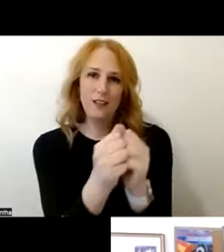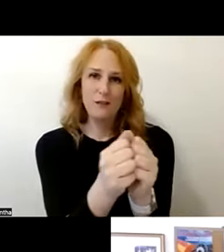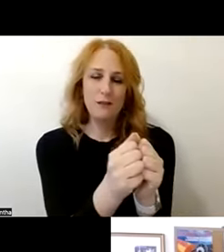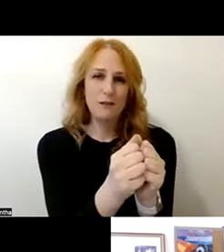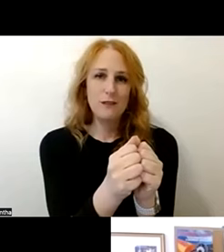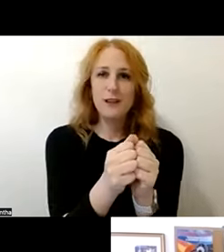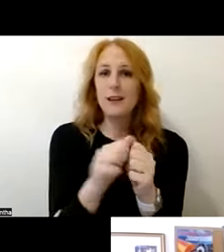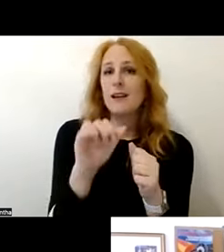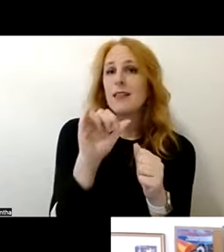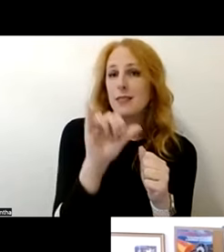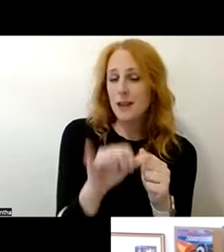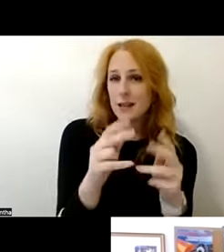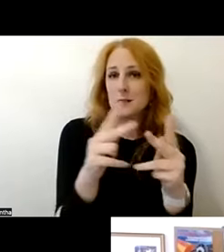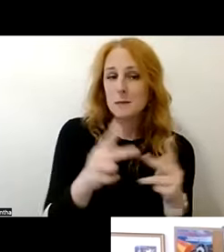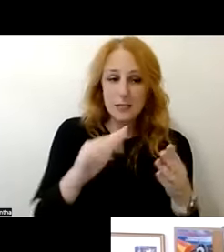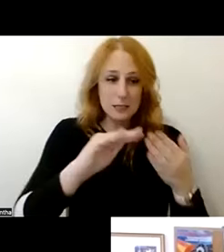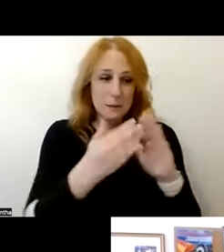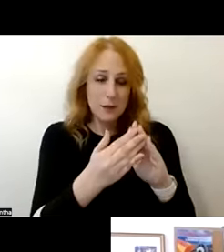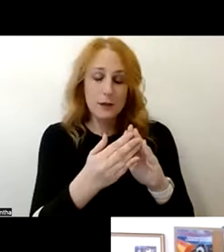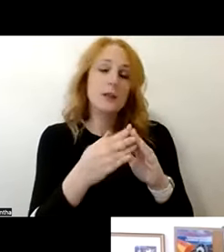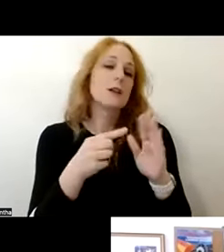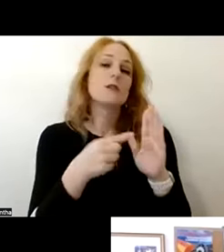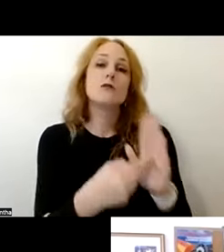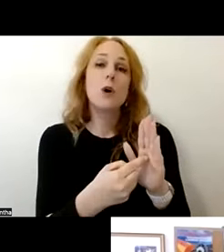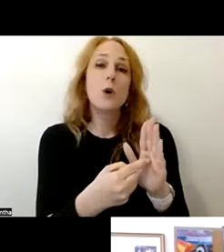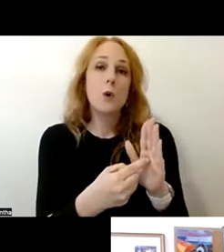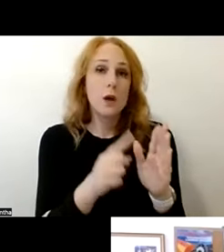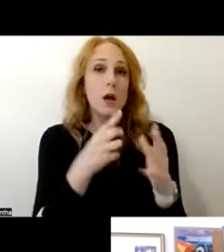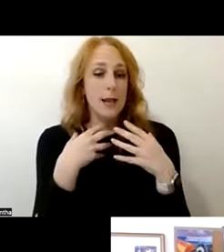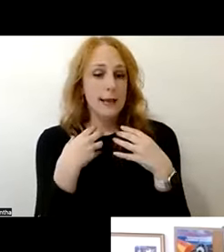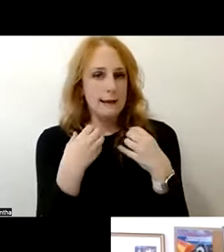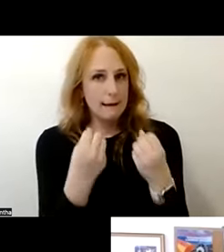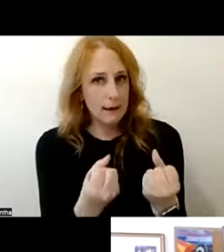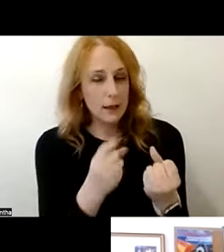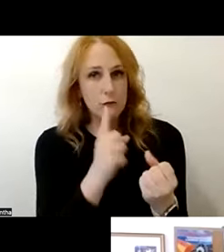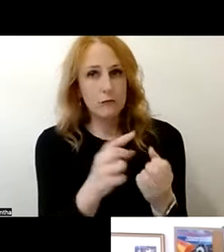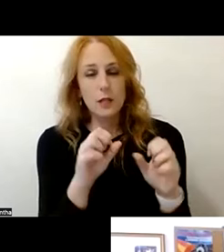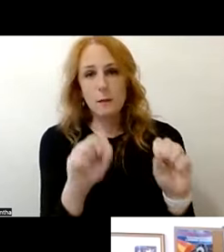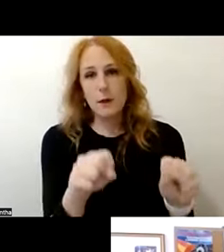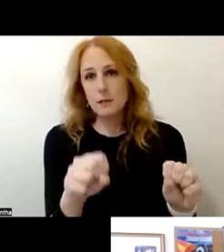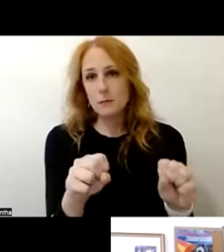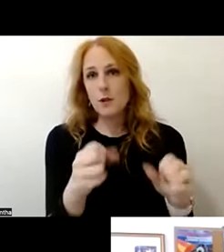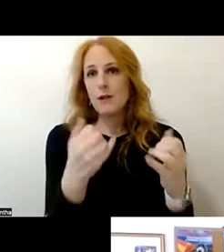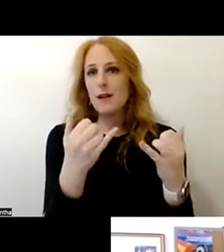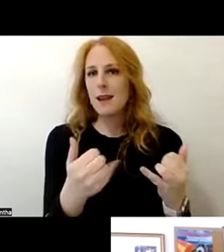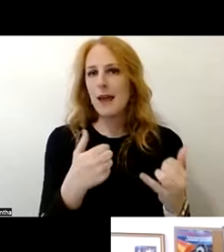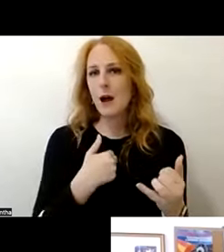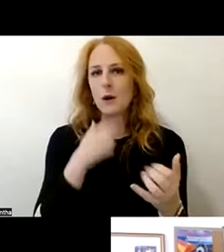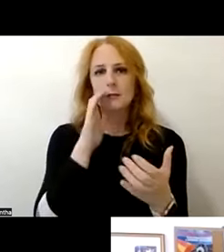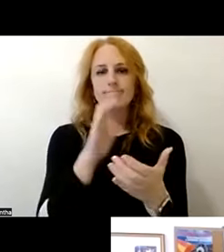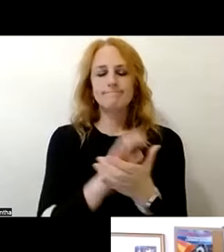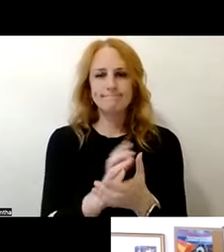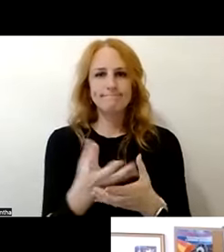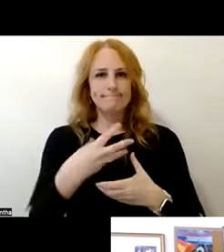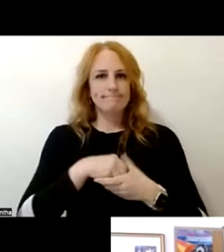been a space in a community that has taught me that deep healing and transformation are possible. And I now hold that core in my body to be